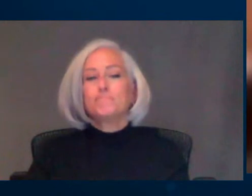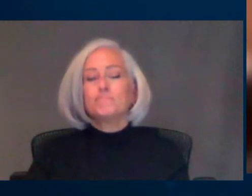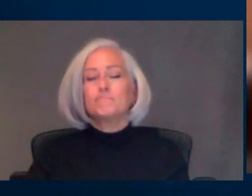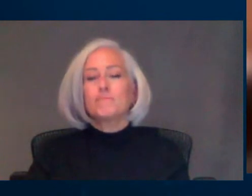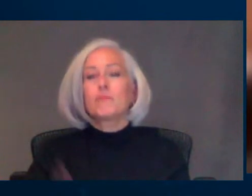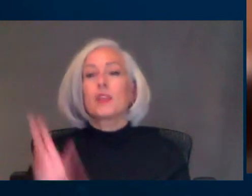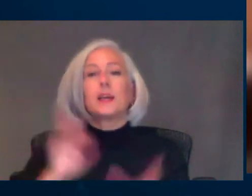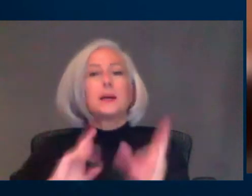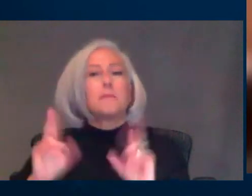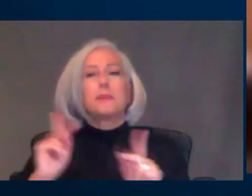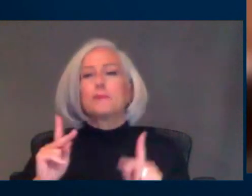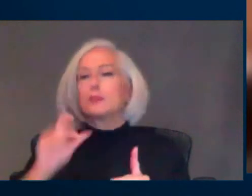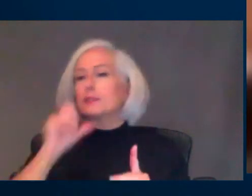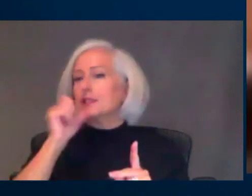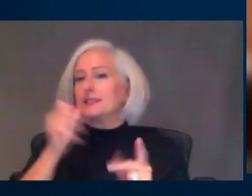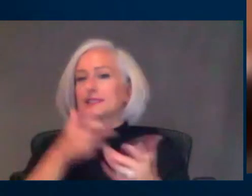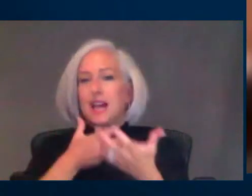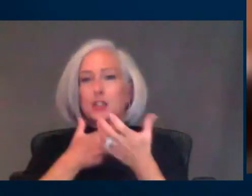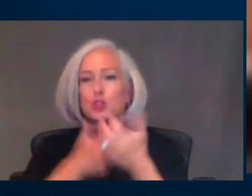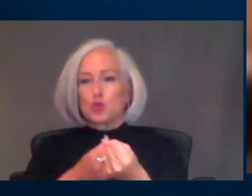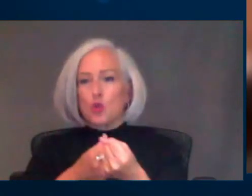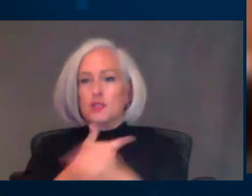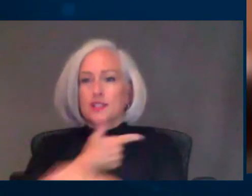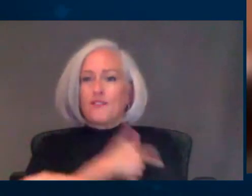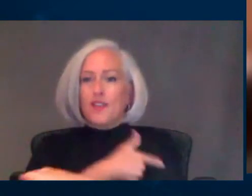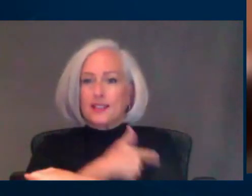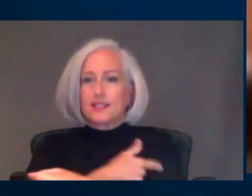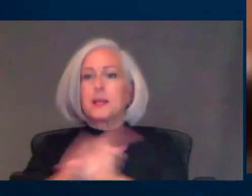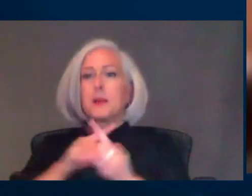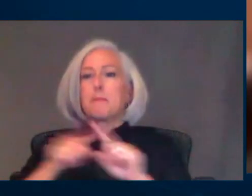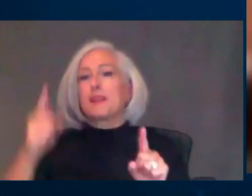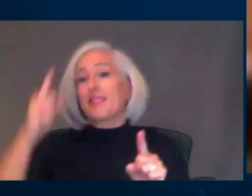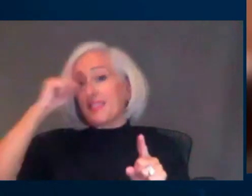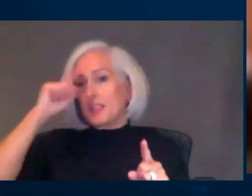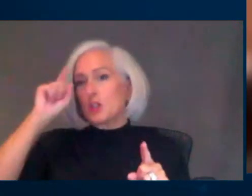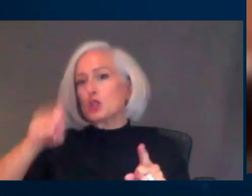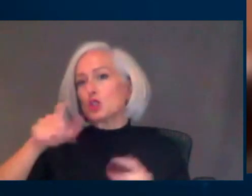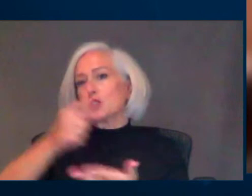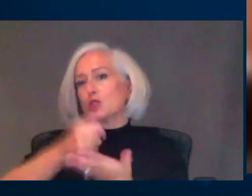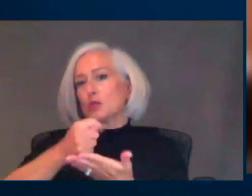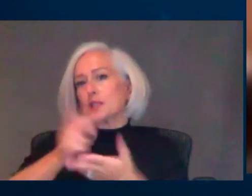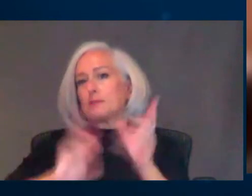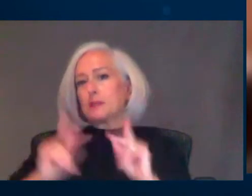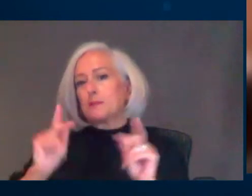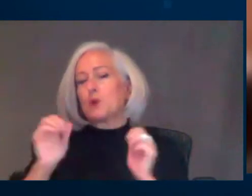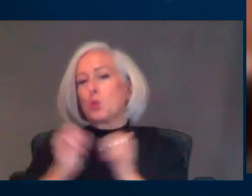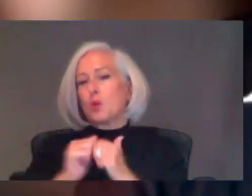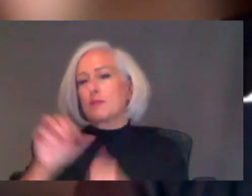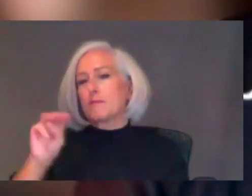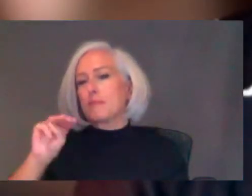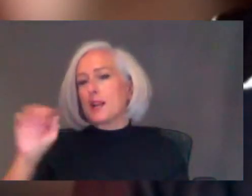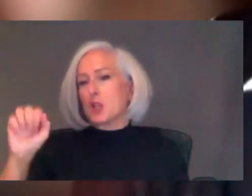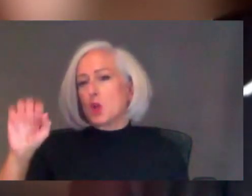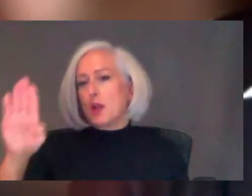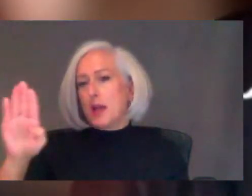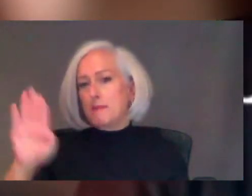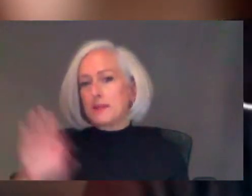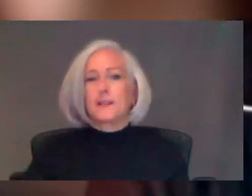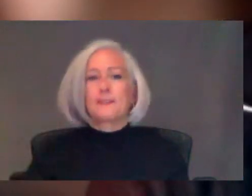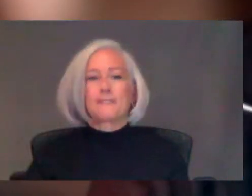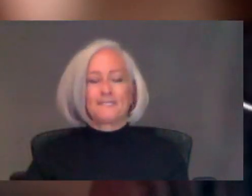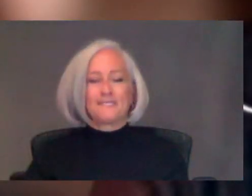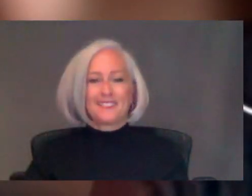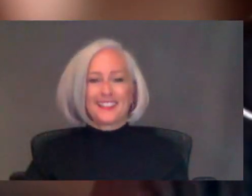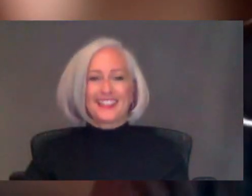was much more worried about what would happen to me from COVID than I ever was in the trial with